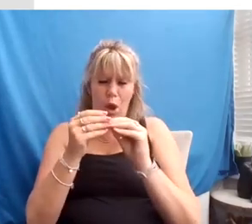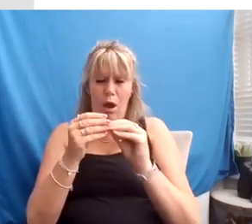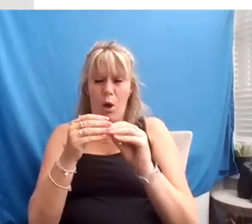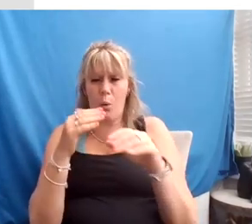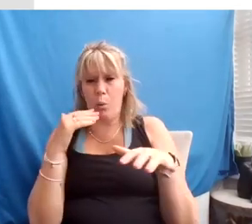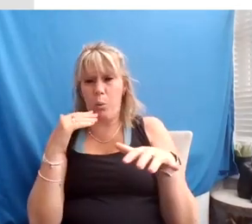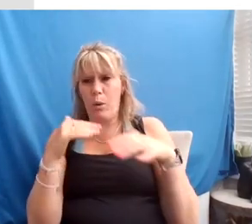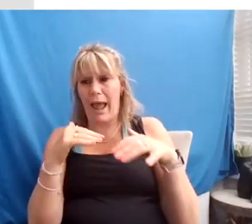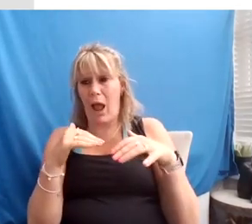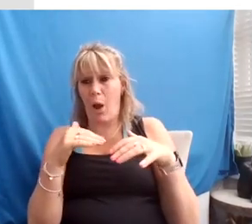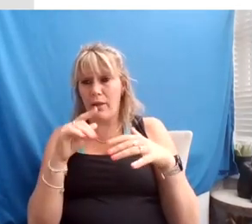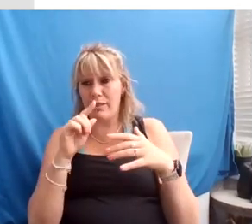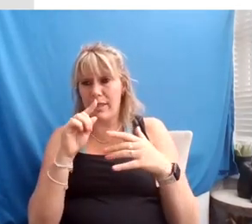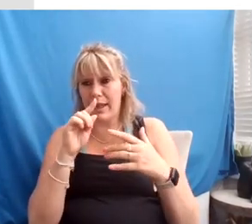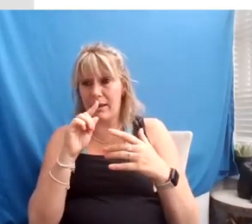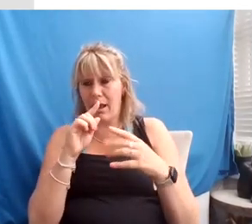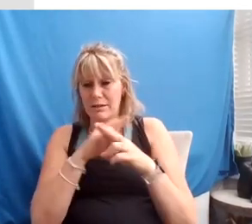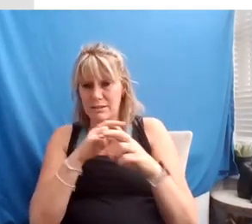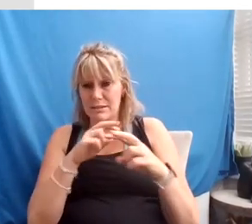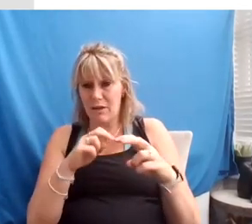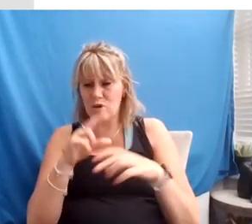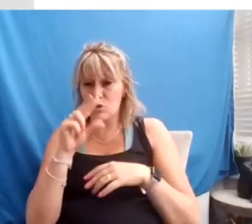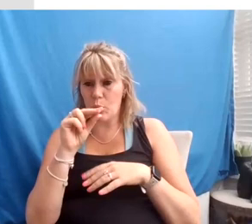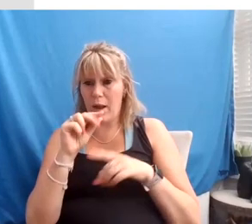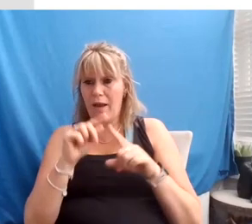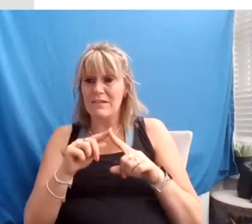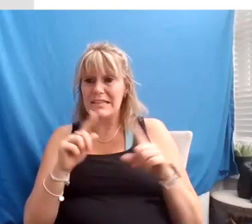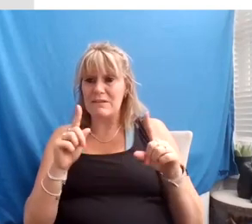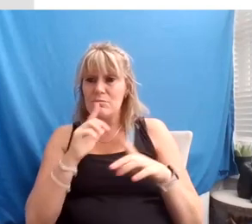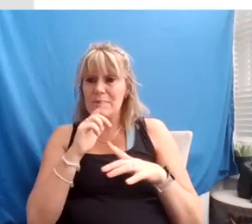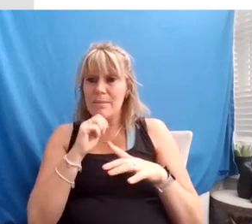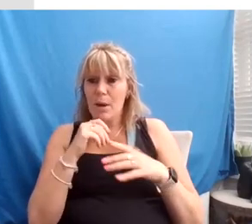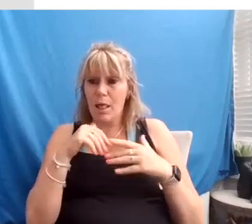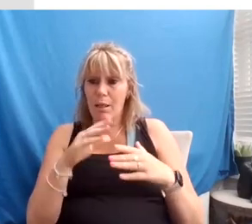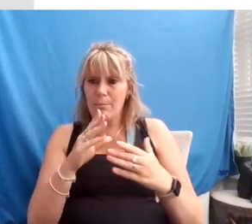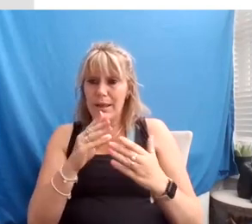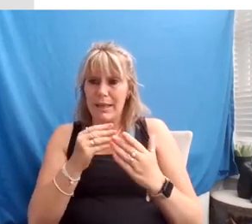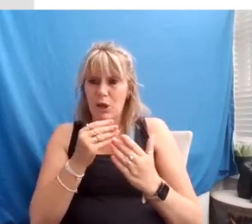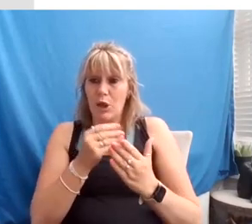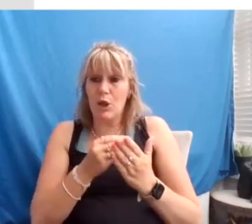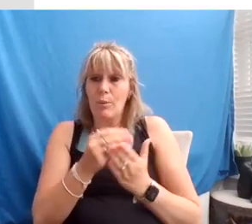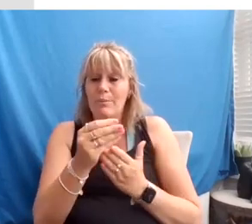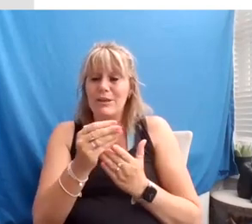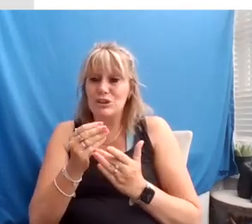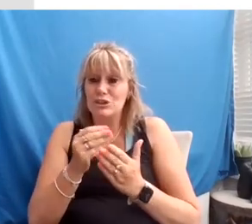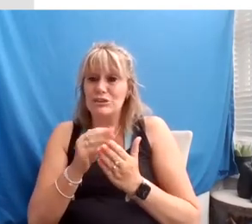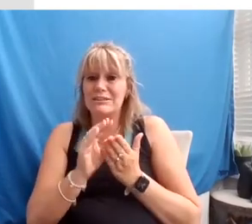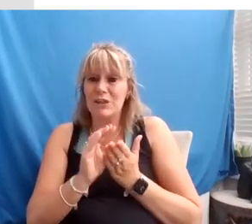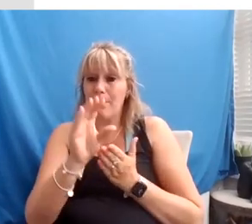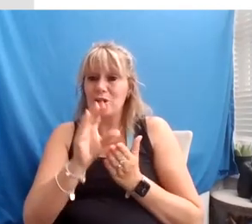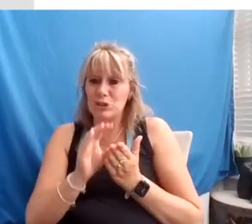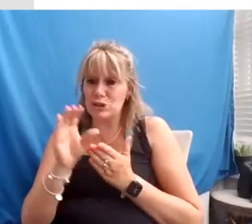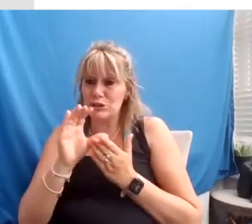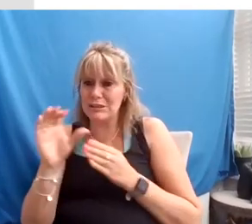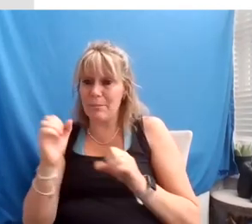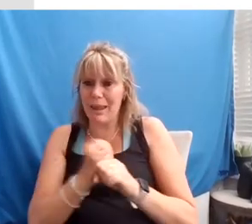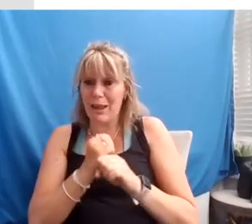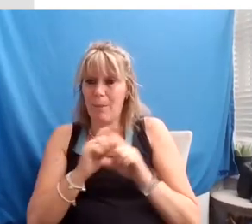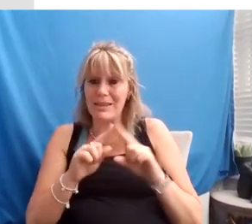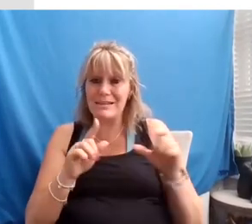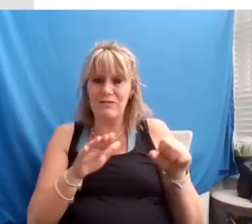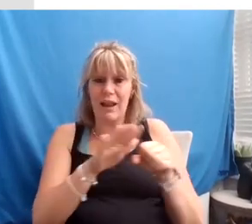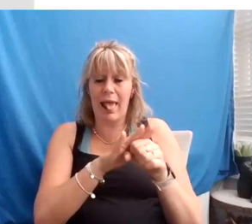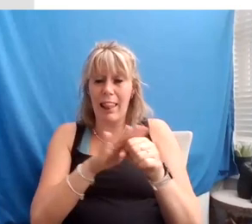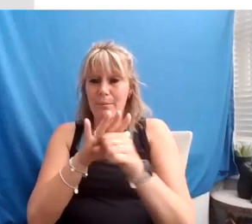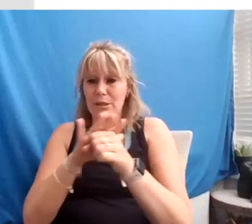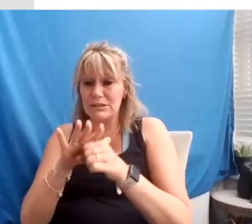that 12 different craftspeople had been commissioned to make up the different elements. So Catherine and I